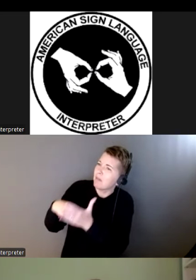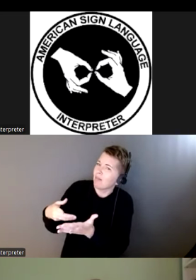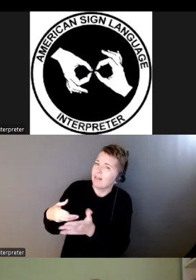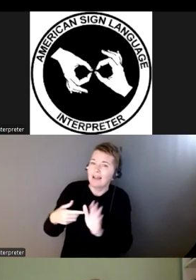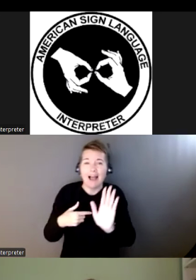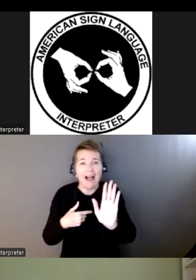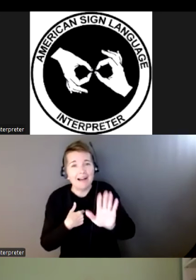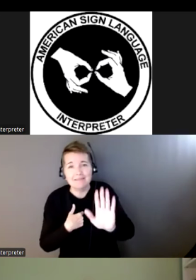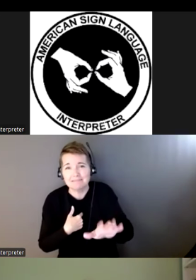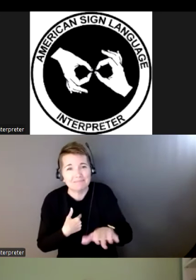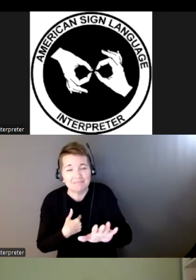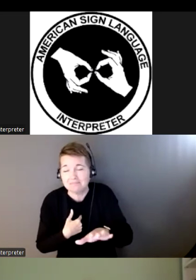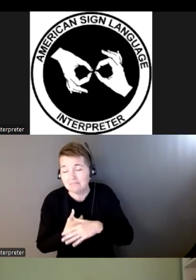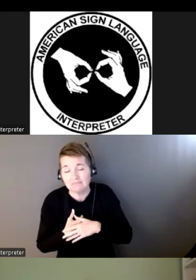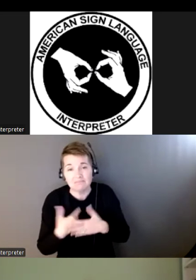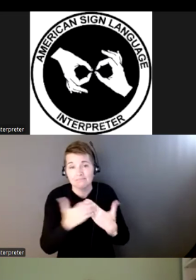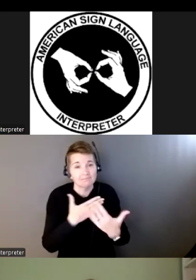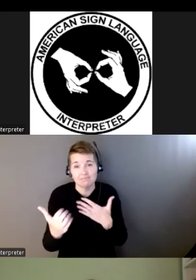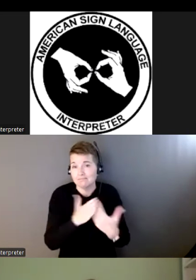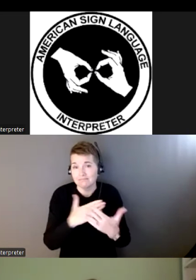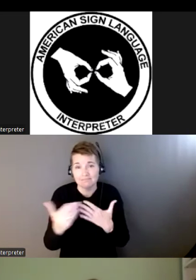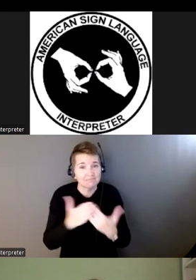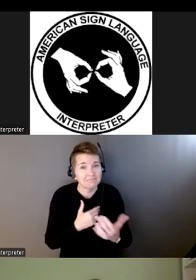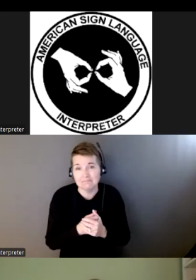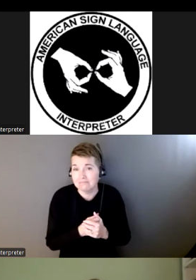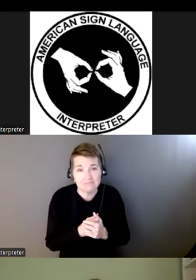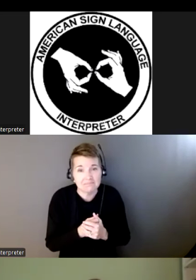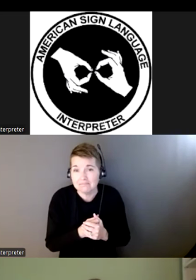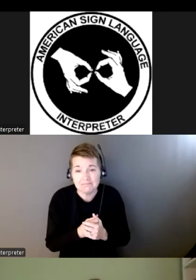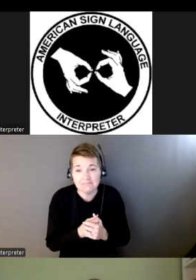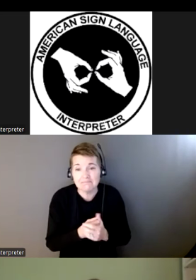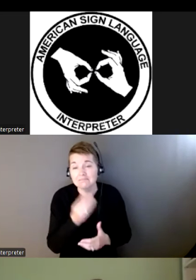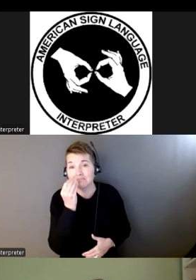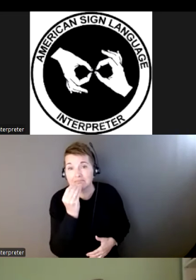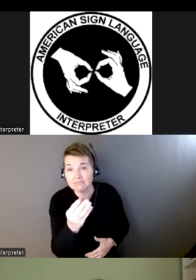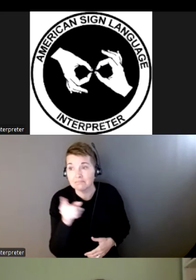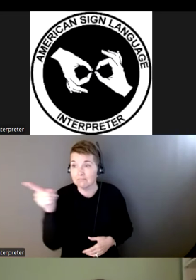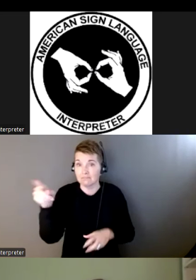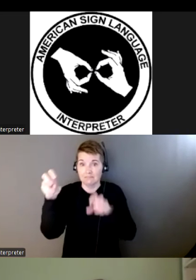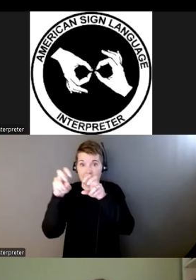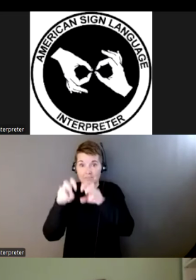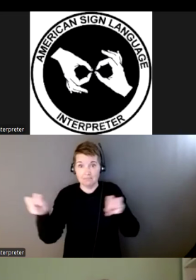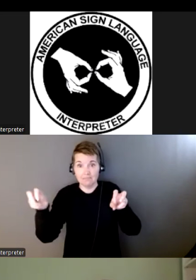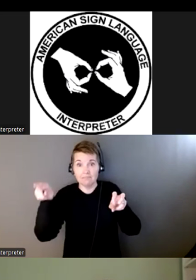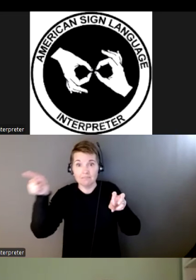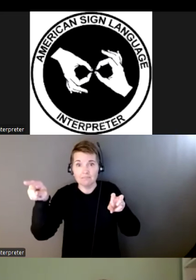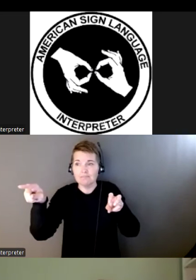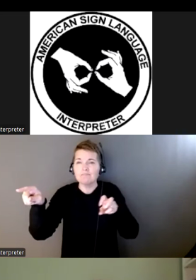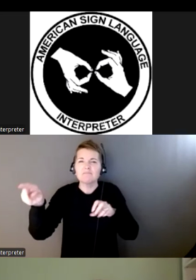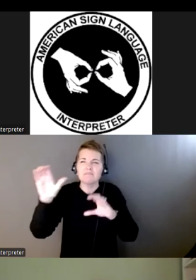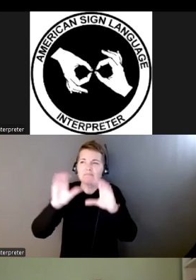I say, you know what? It doesn't matter, because actually the assessing panel is being assembled specifically